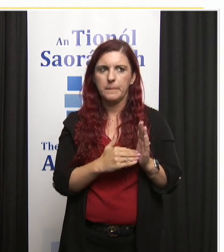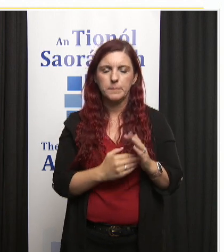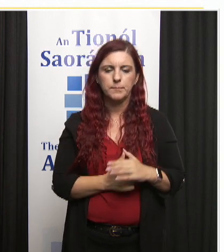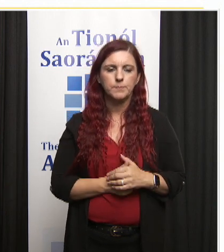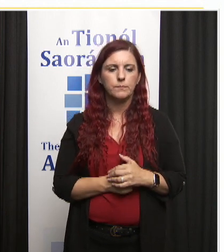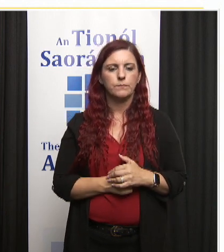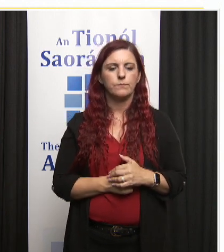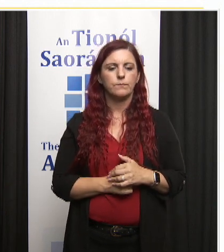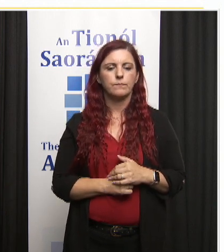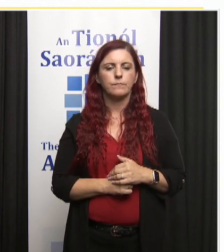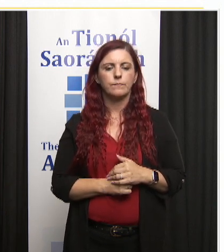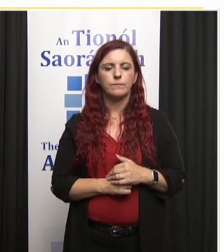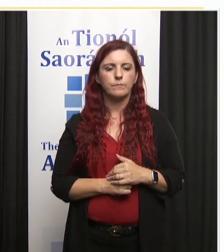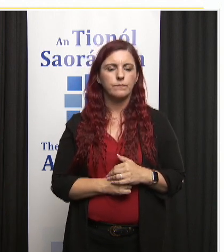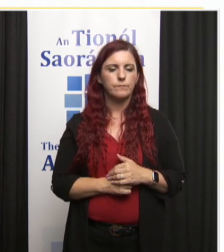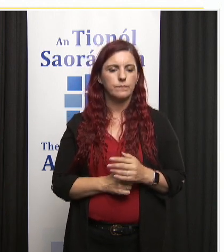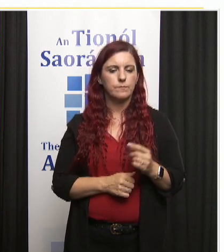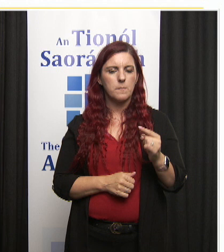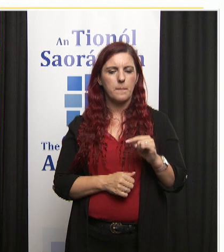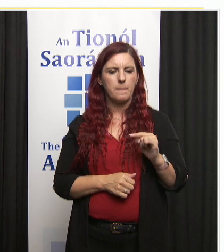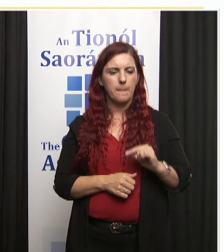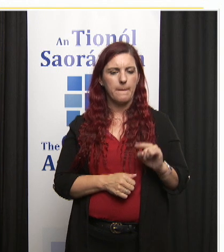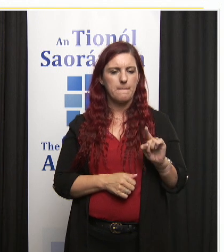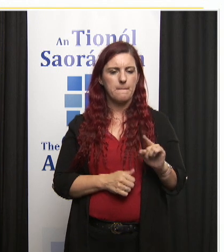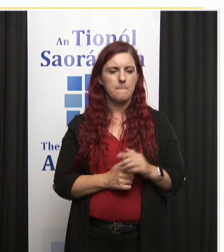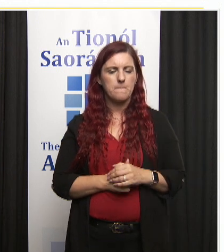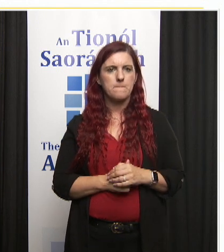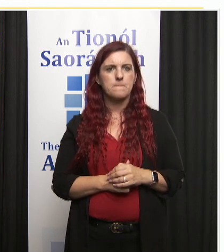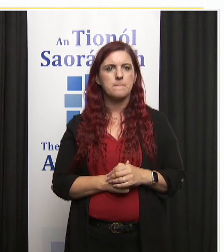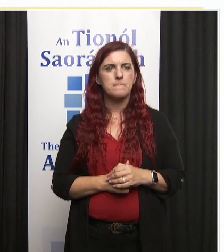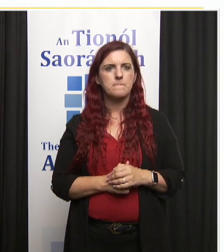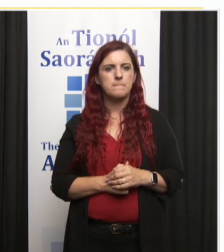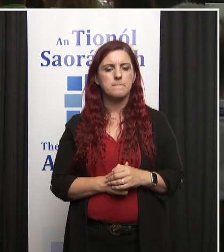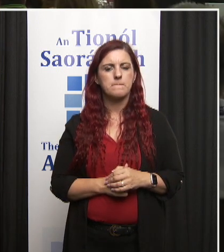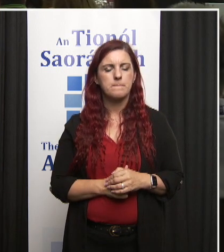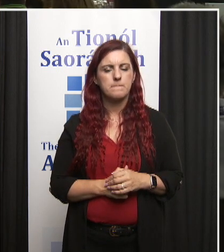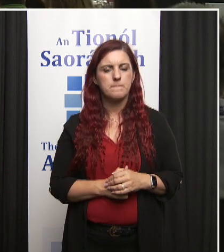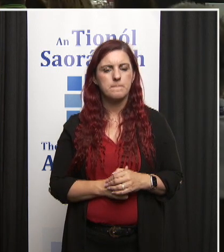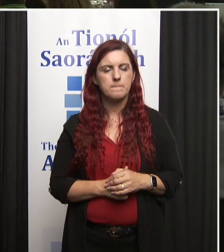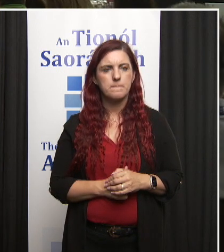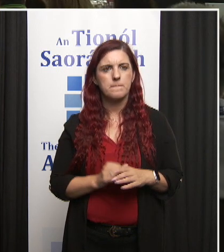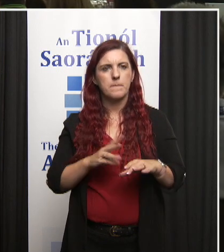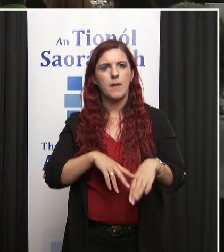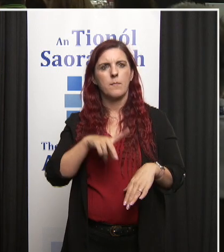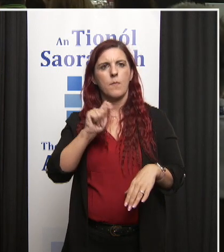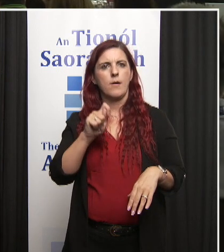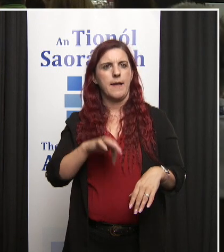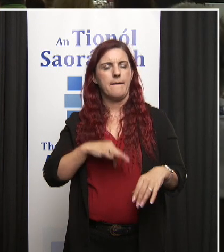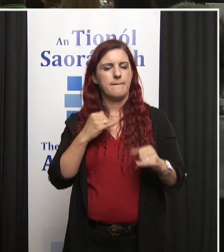arises. And there was one strong objection to this. The majority